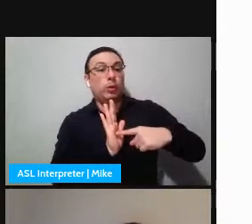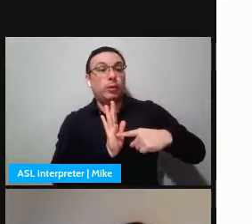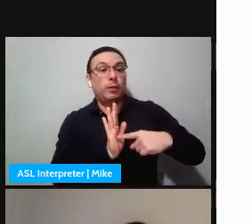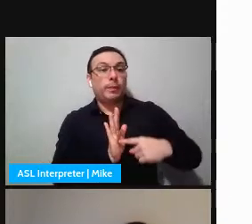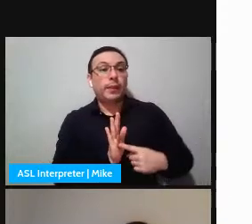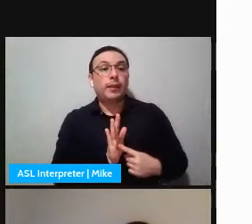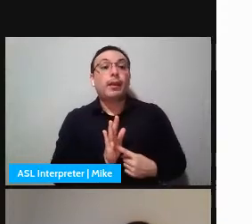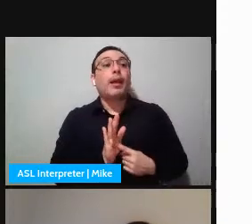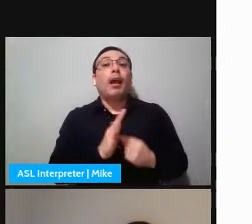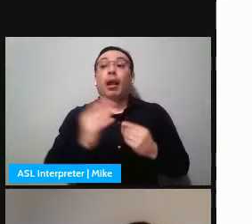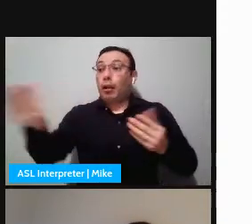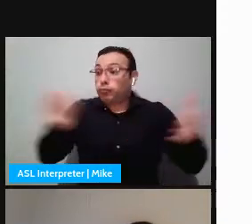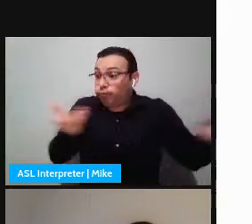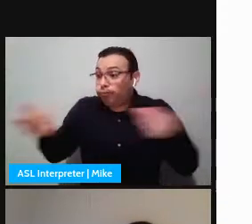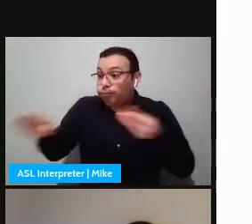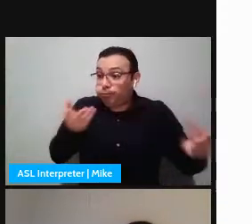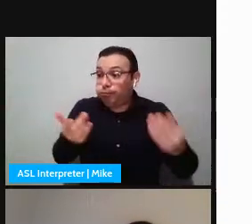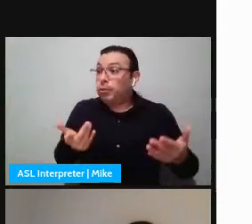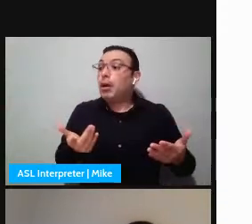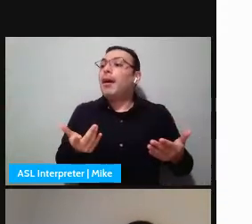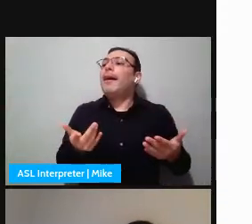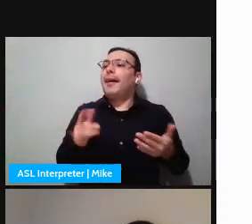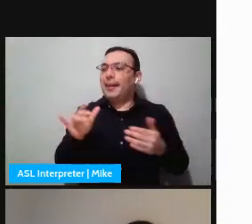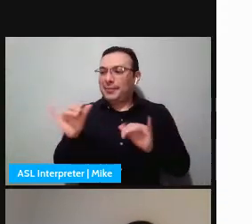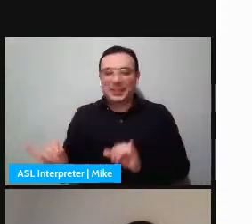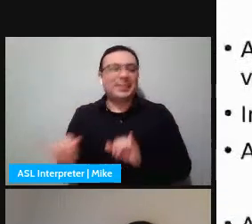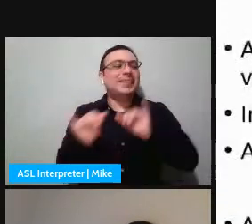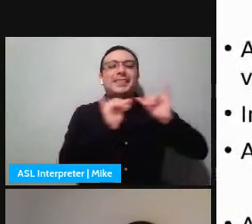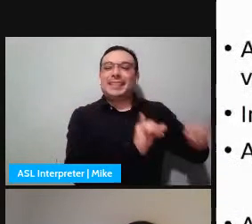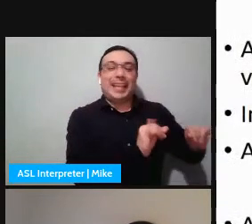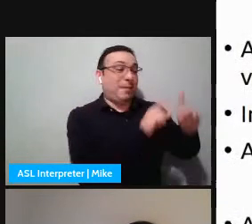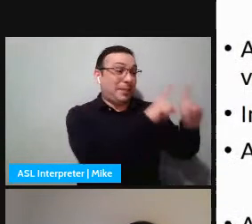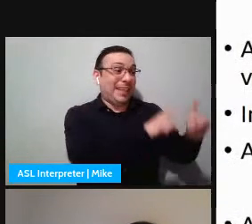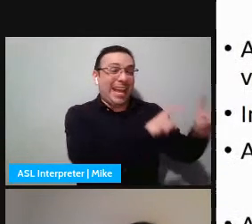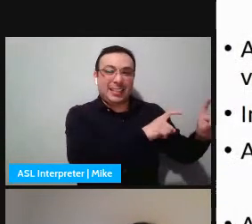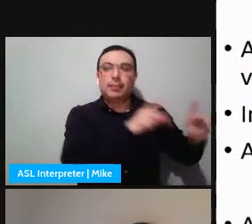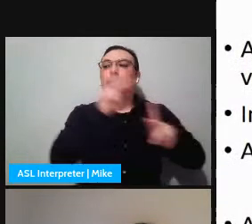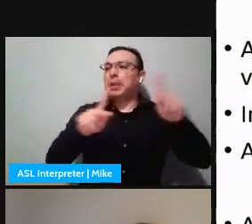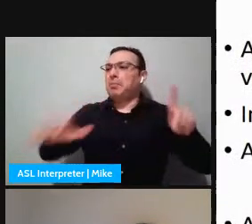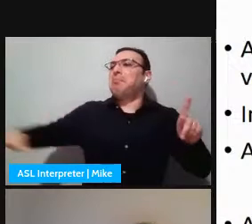things that we're actually seeing in the COVID-19 clinical trials.